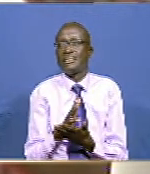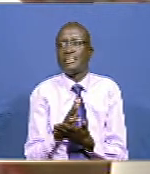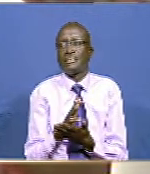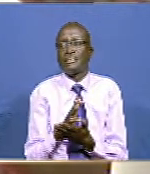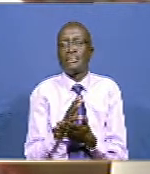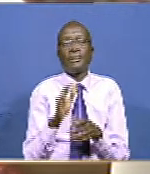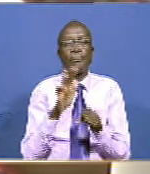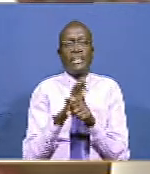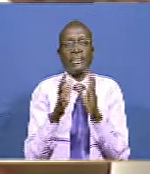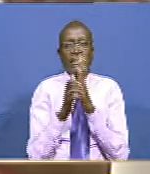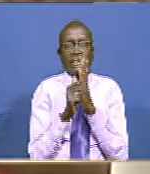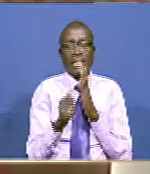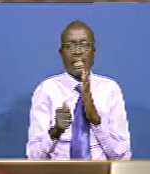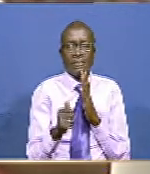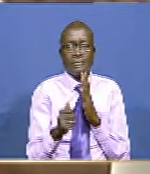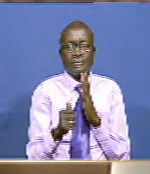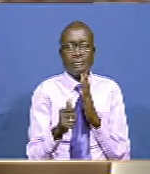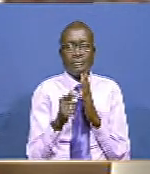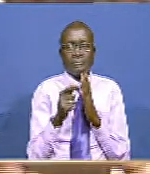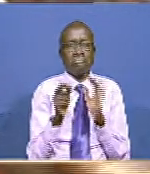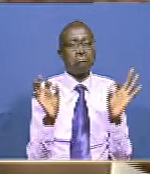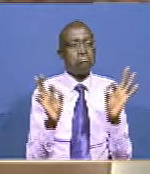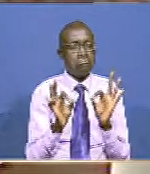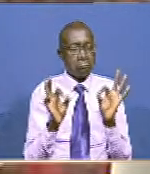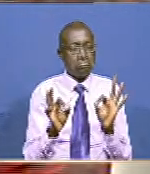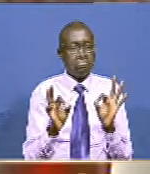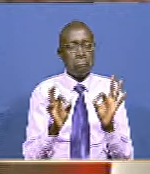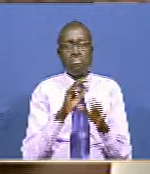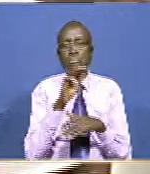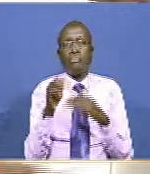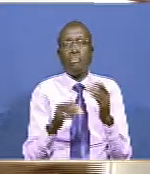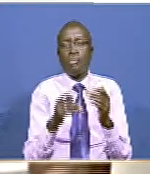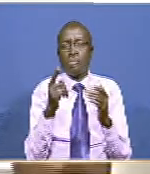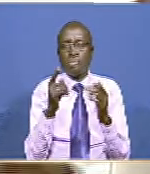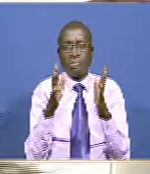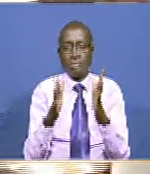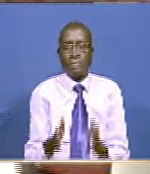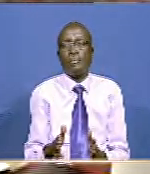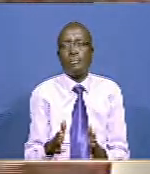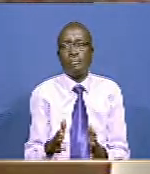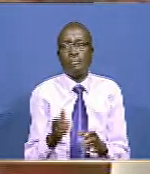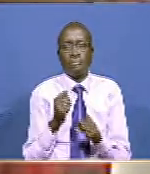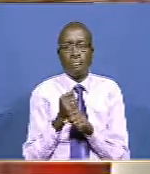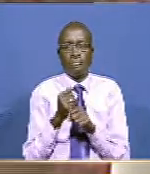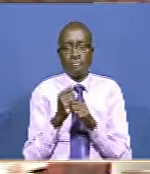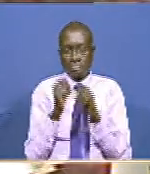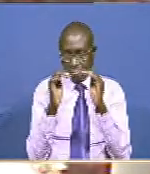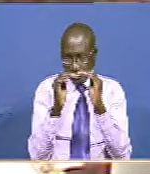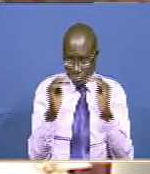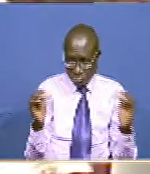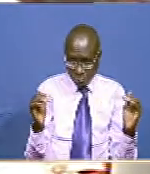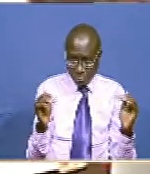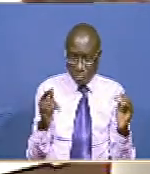Yeah. It's actually awesome to have all those within one person and to do them equally together. And of course, you're studying,